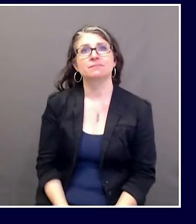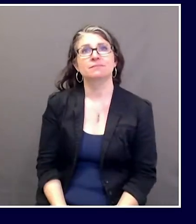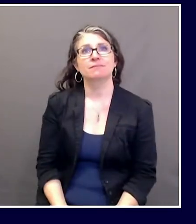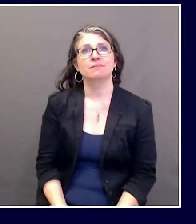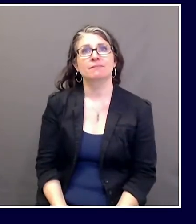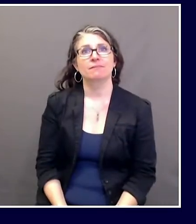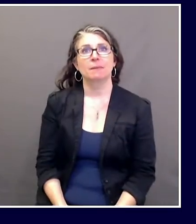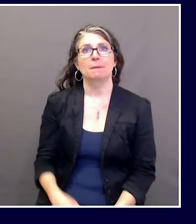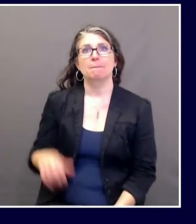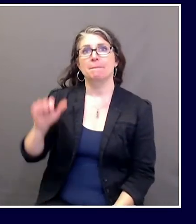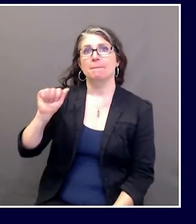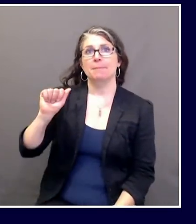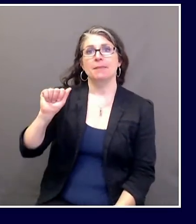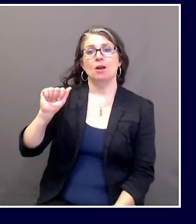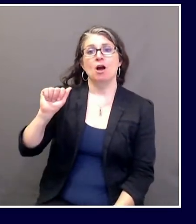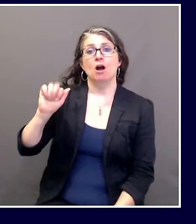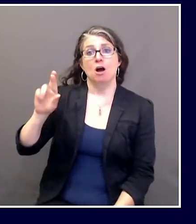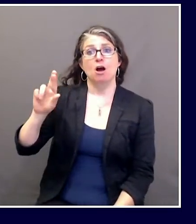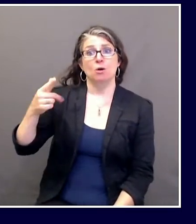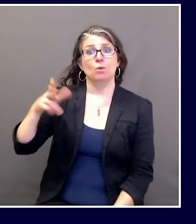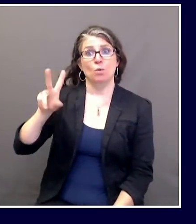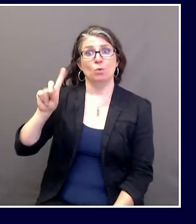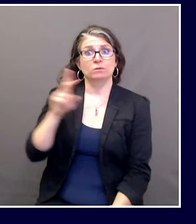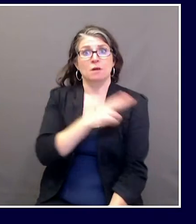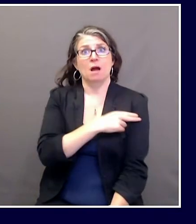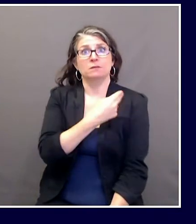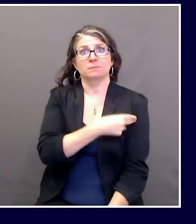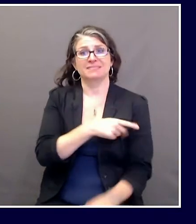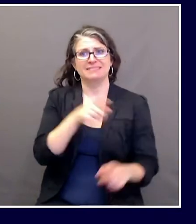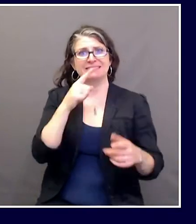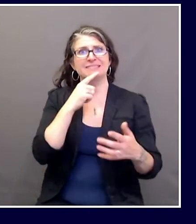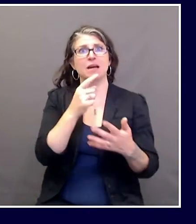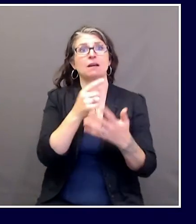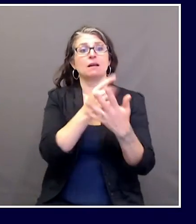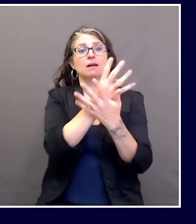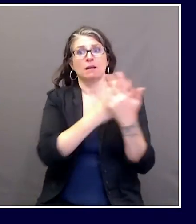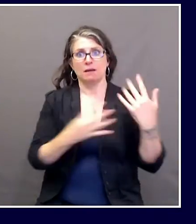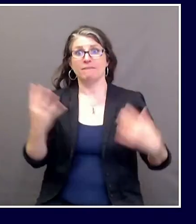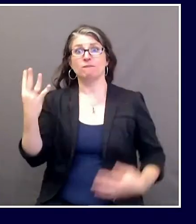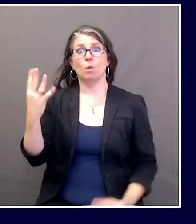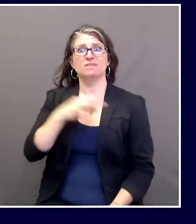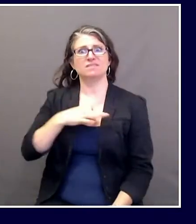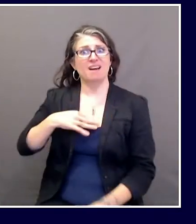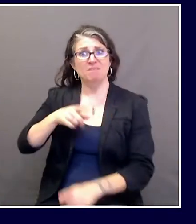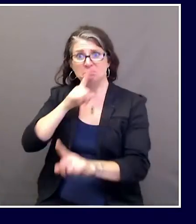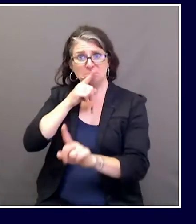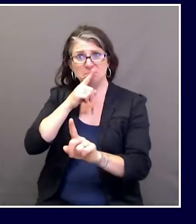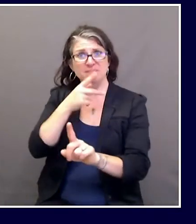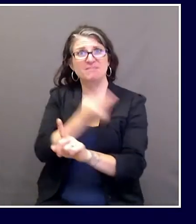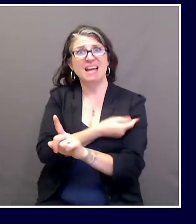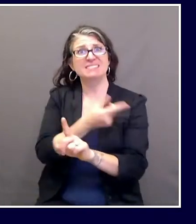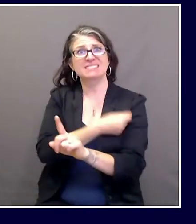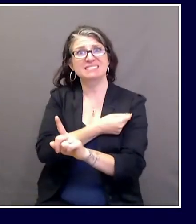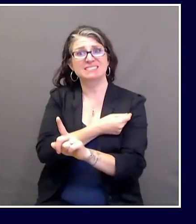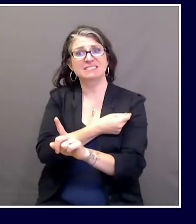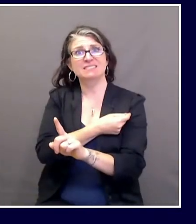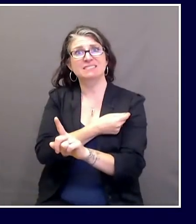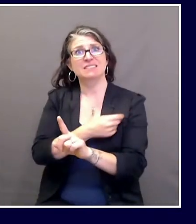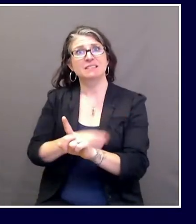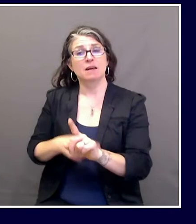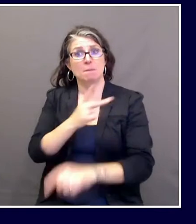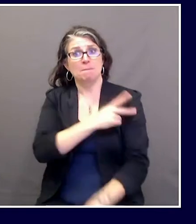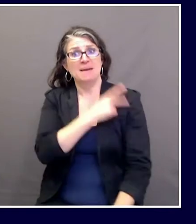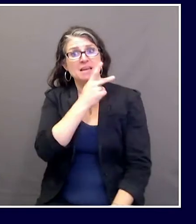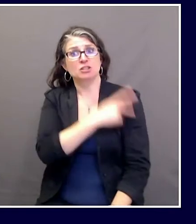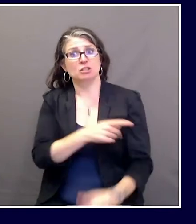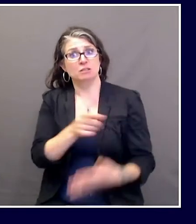Gould outbreak were unvaccinated. How about the patients? And is it possible that patients contracted it from staff in that